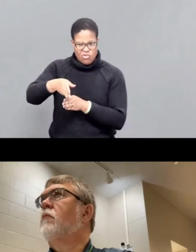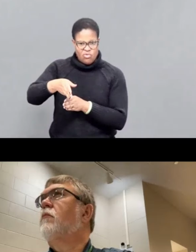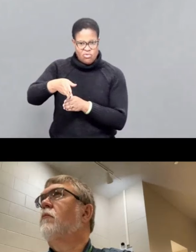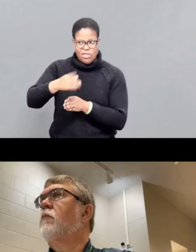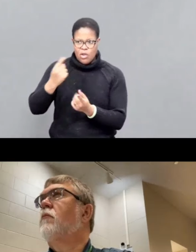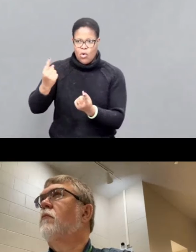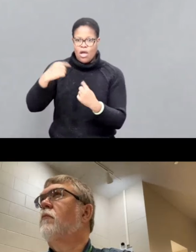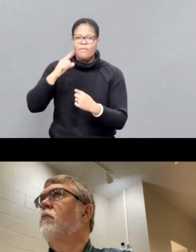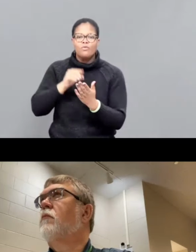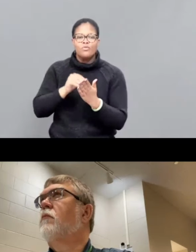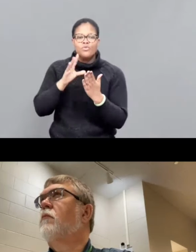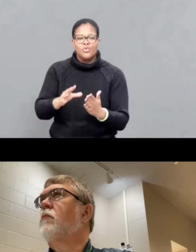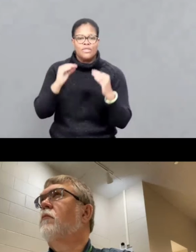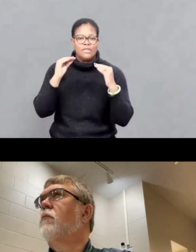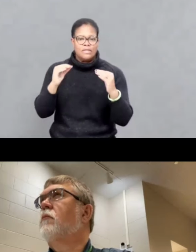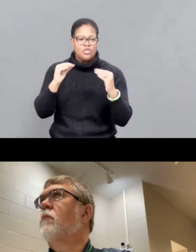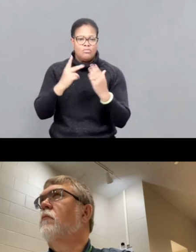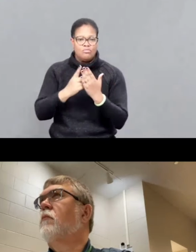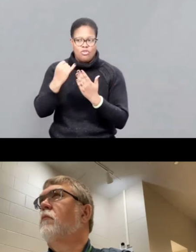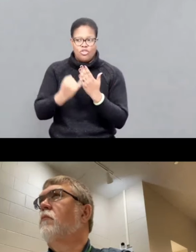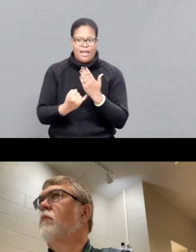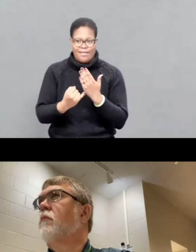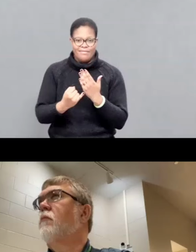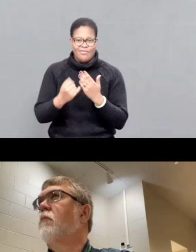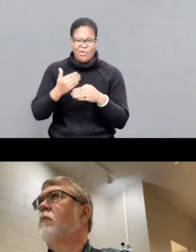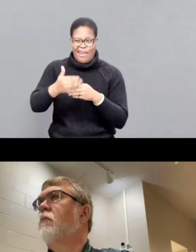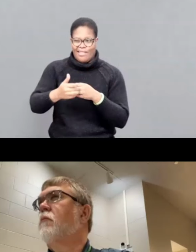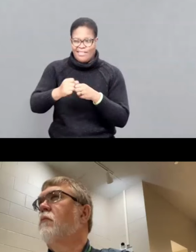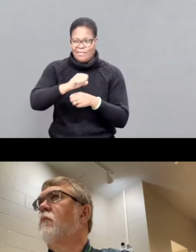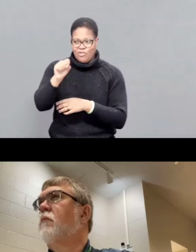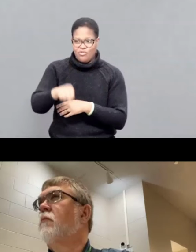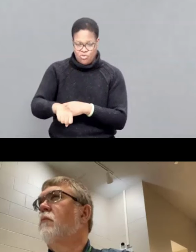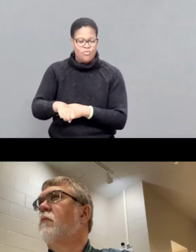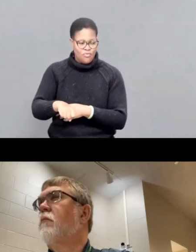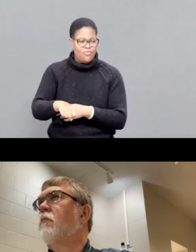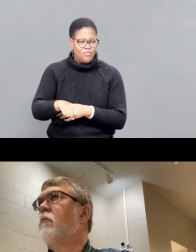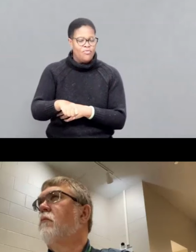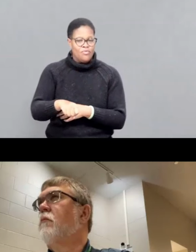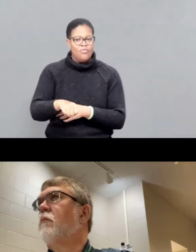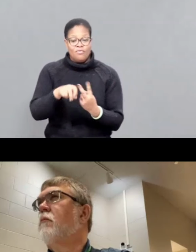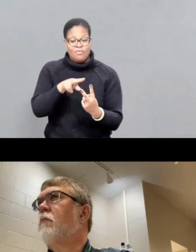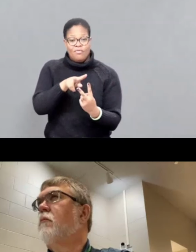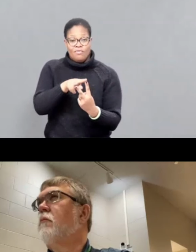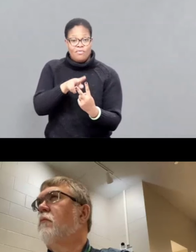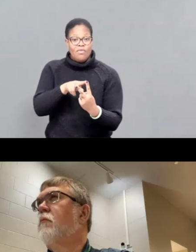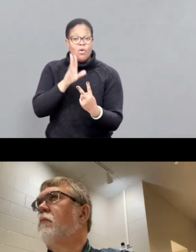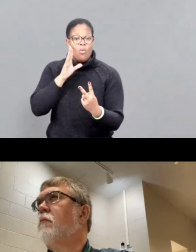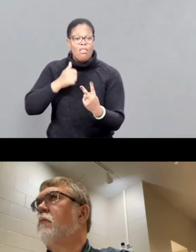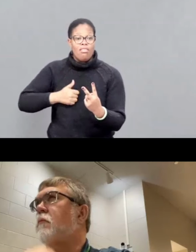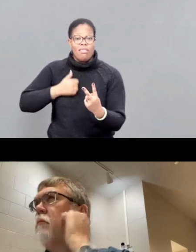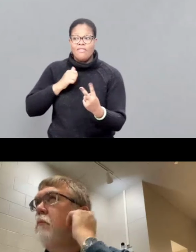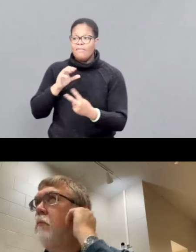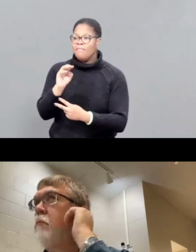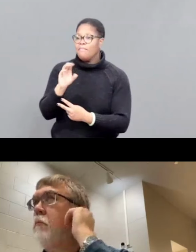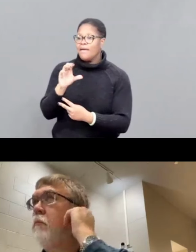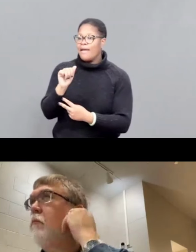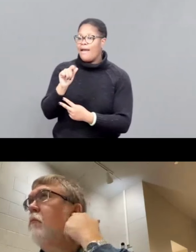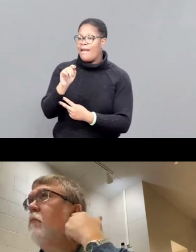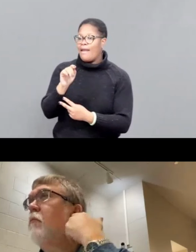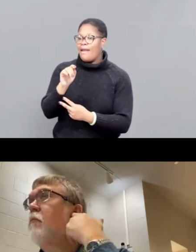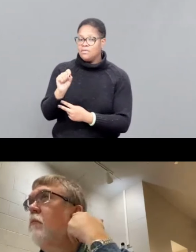here for their student teaching for this next semester coming up. And they will be living in McAdams.